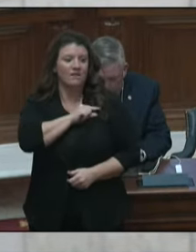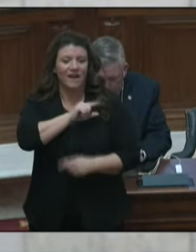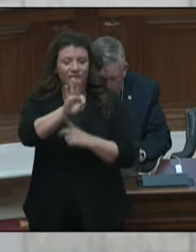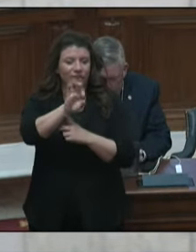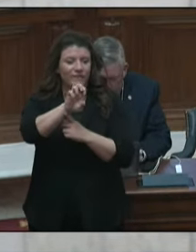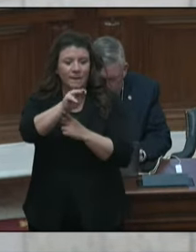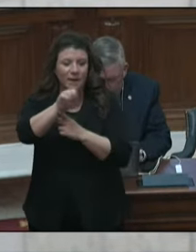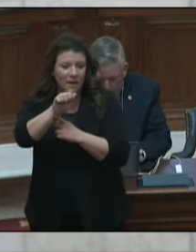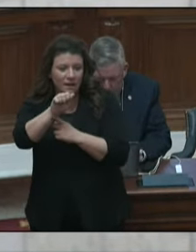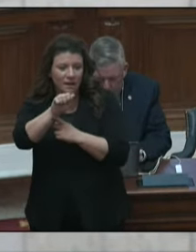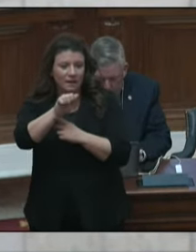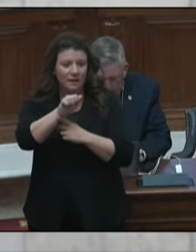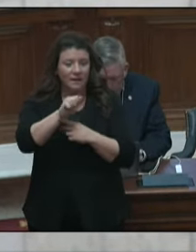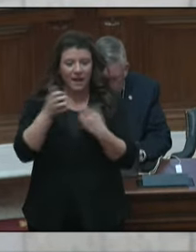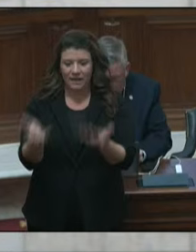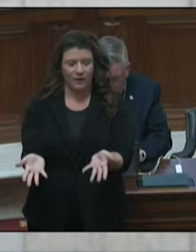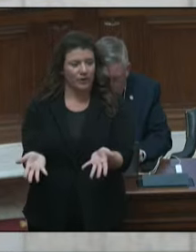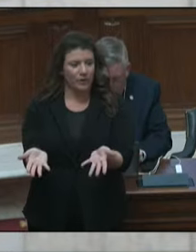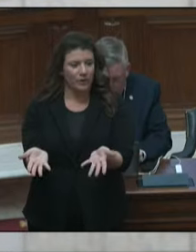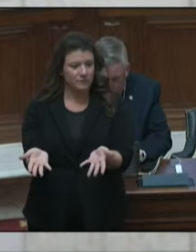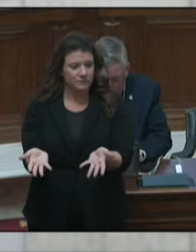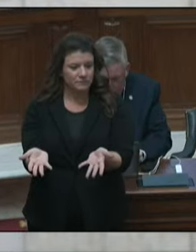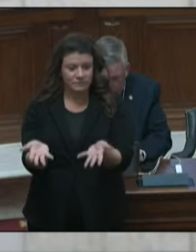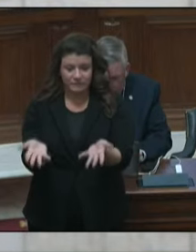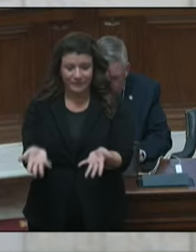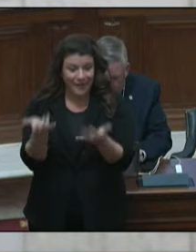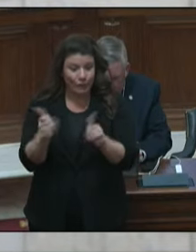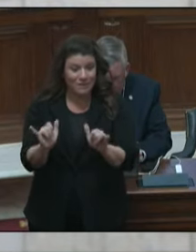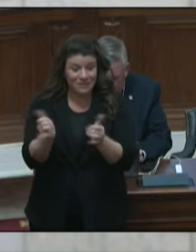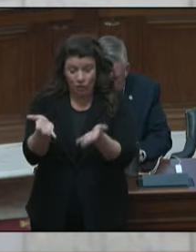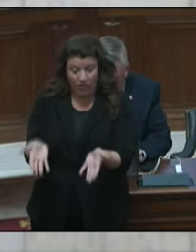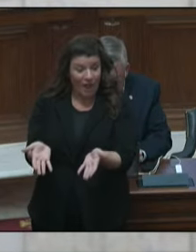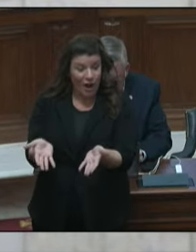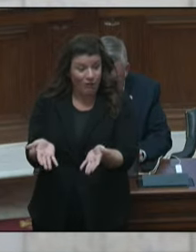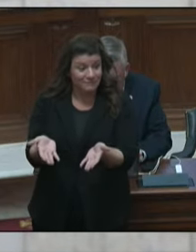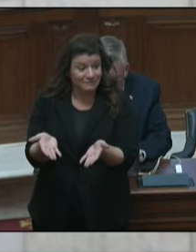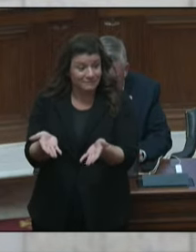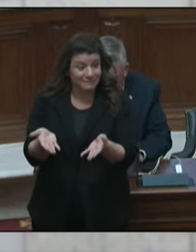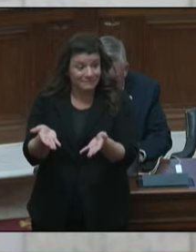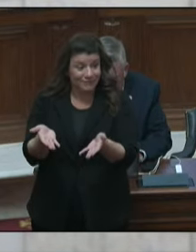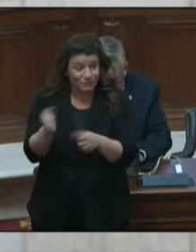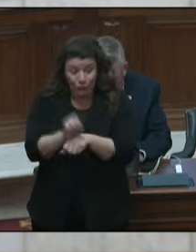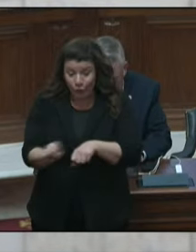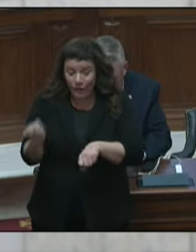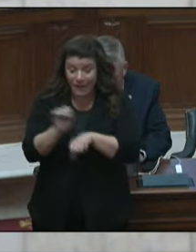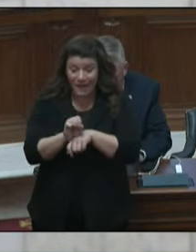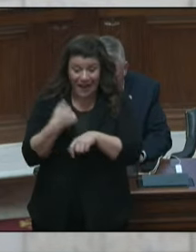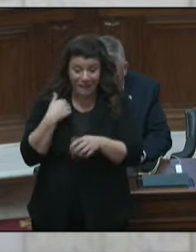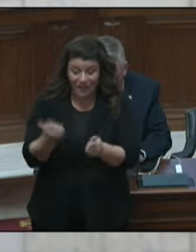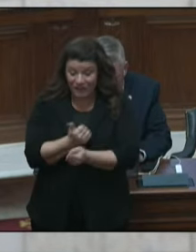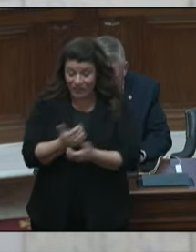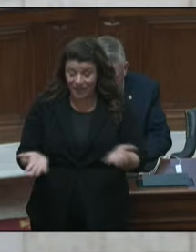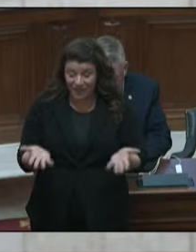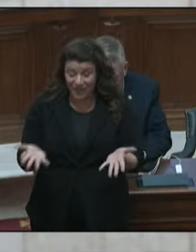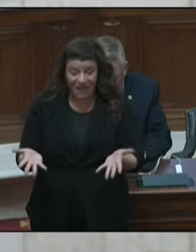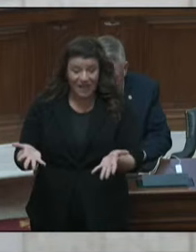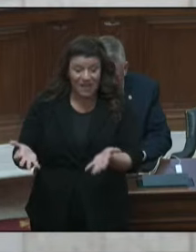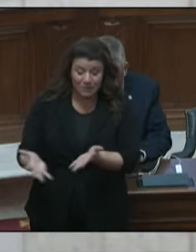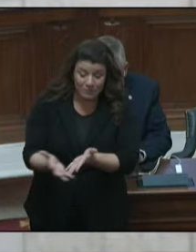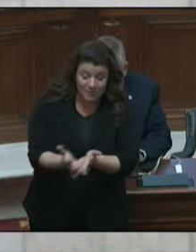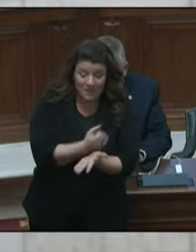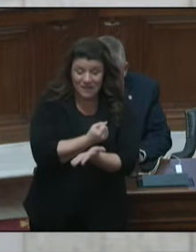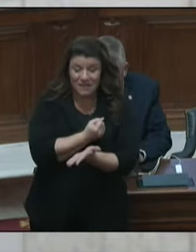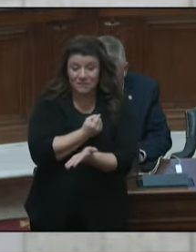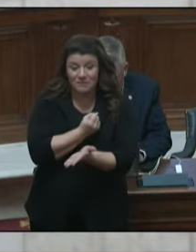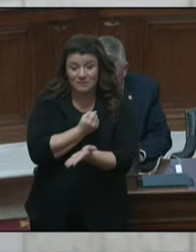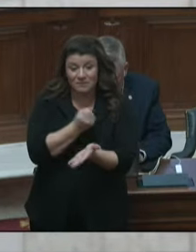FEMA. And there they were. There they were with the end loader at the end of the street, picking up all